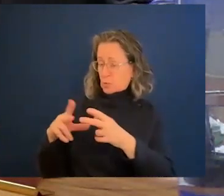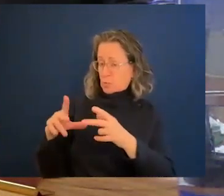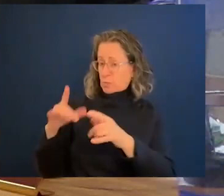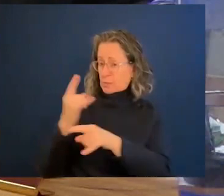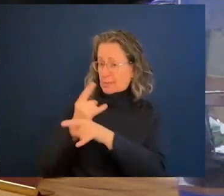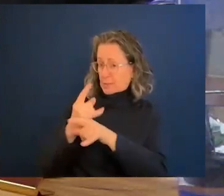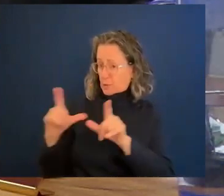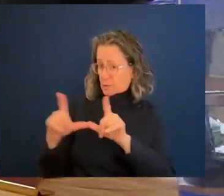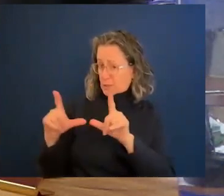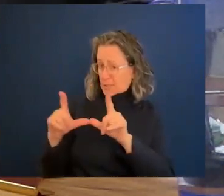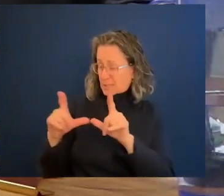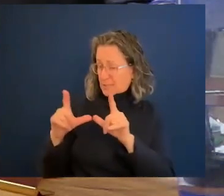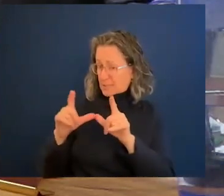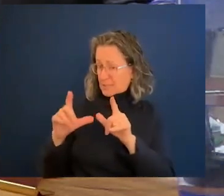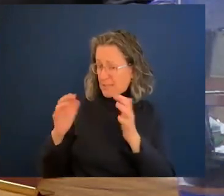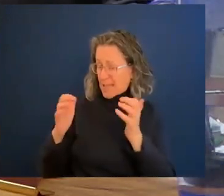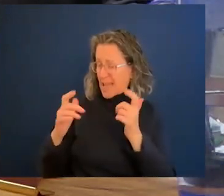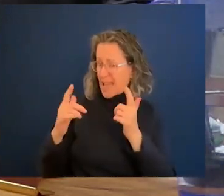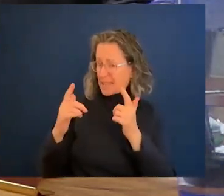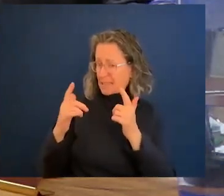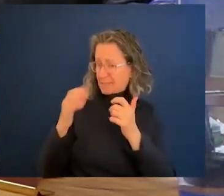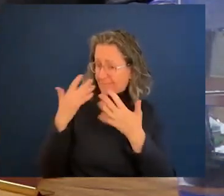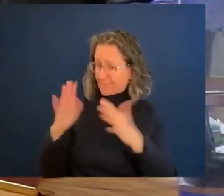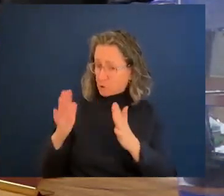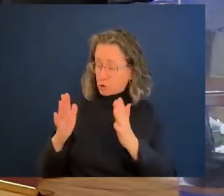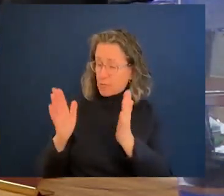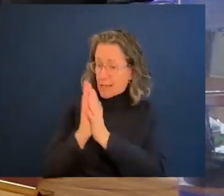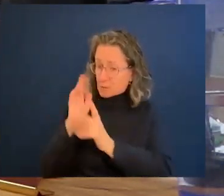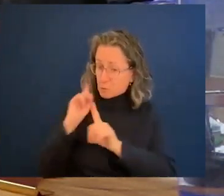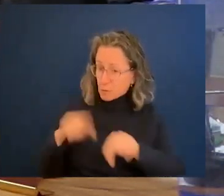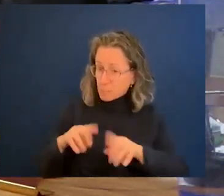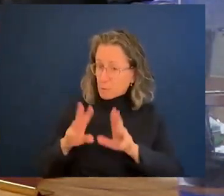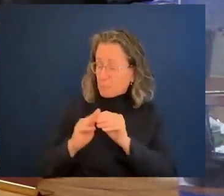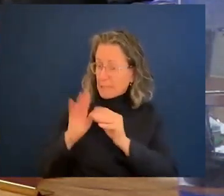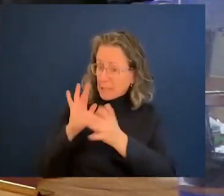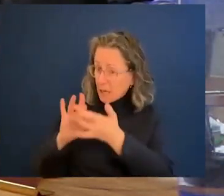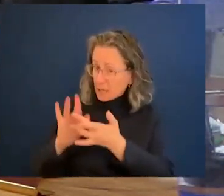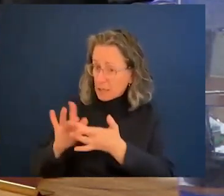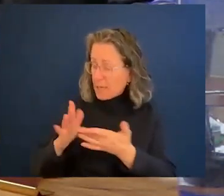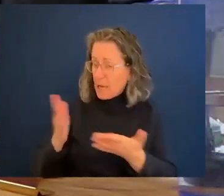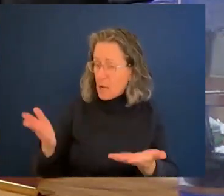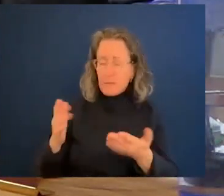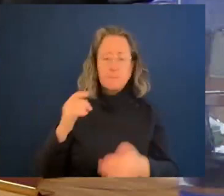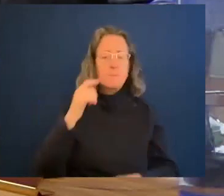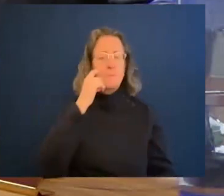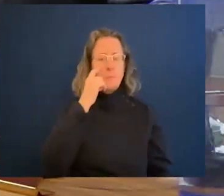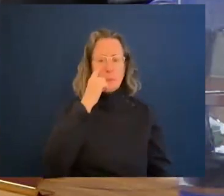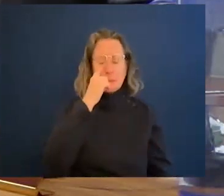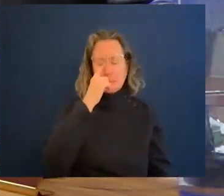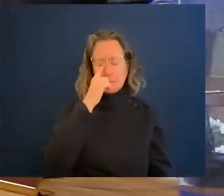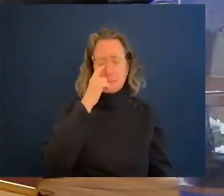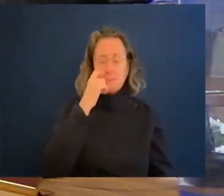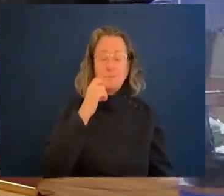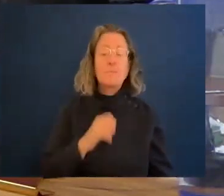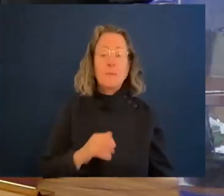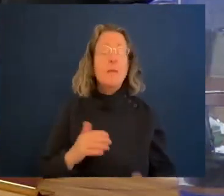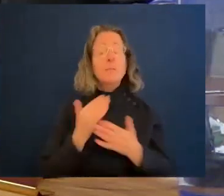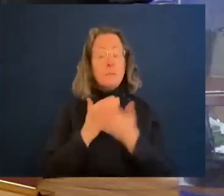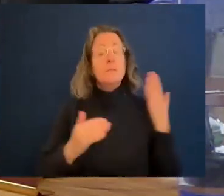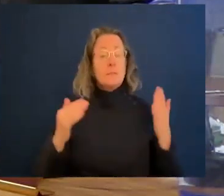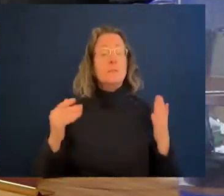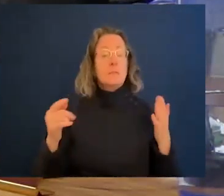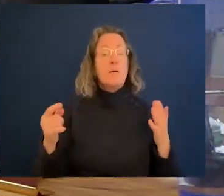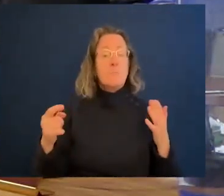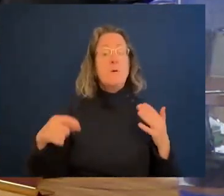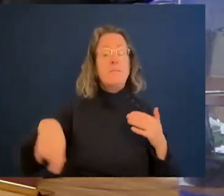uh you do not know the answer to that however when we were asked uh some of them did ask and we